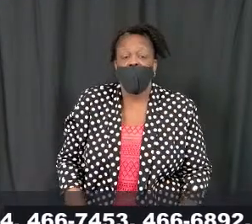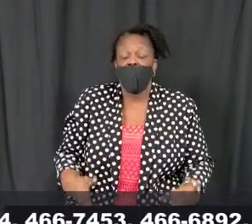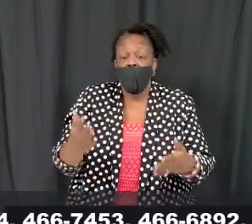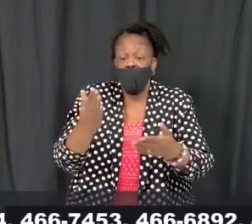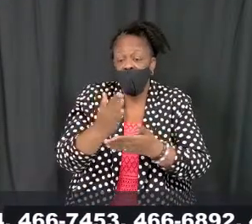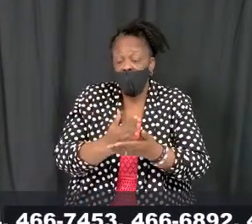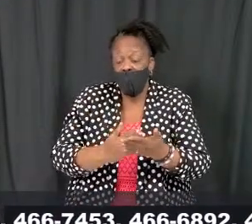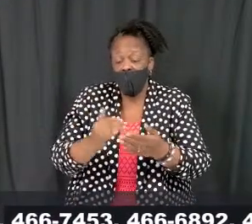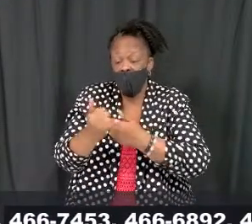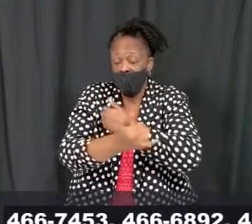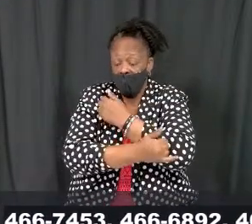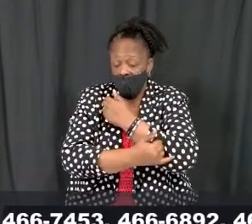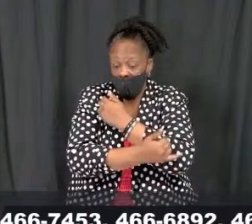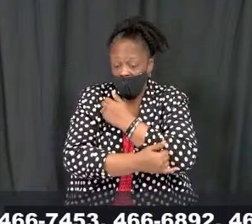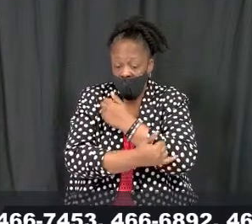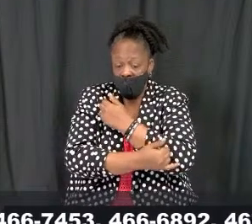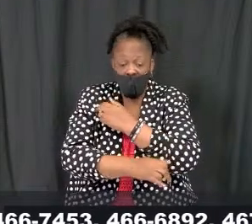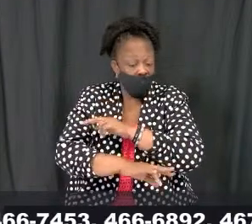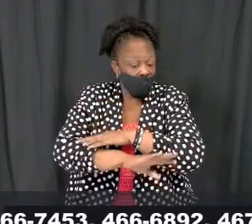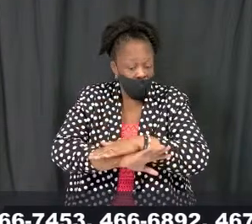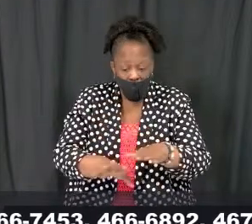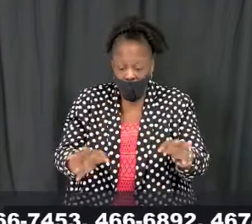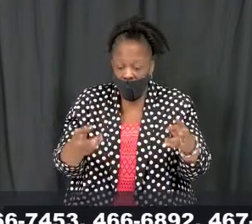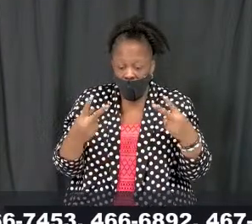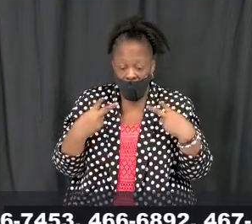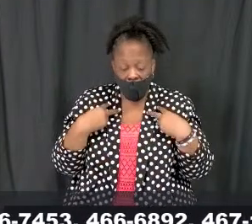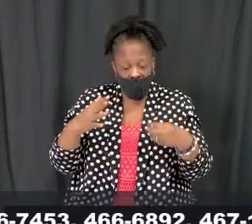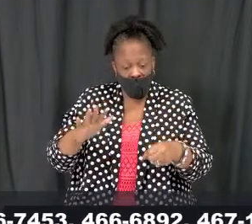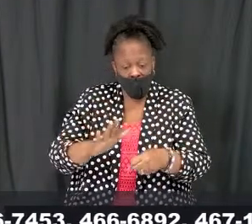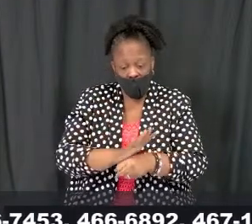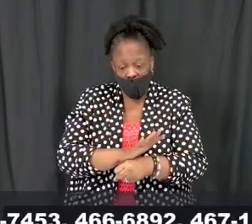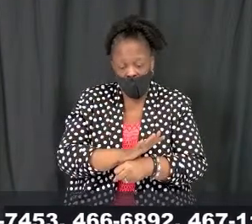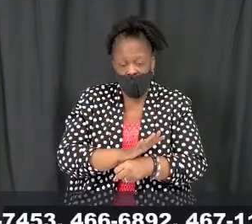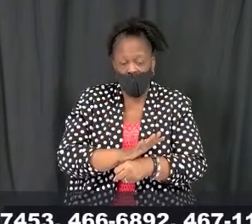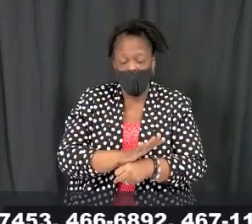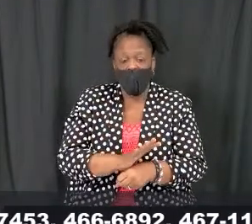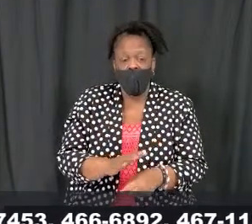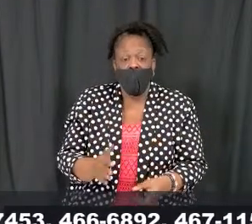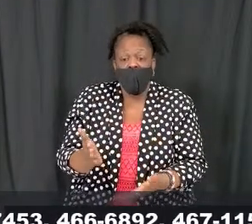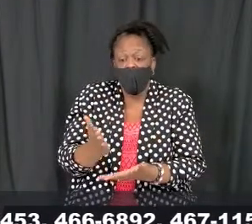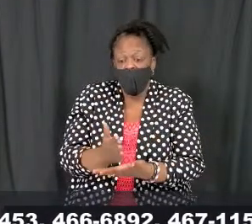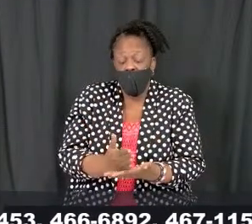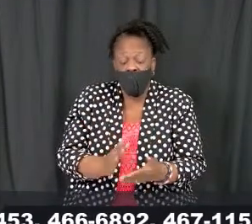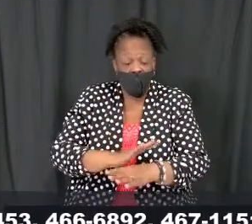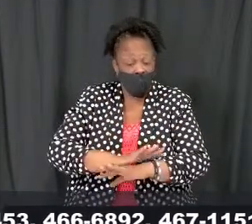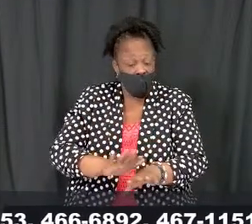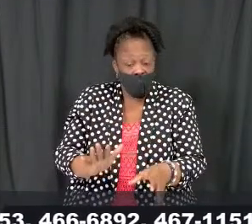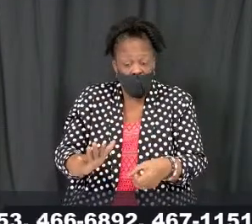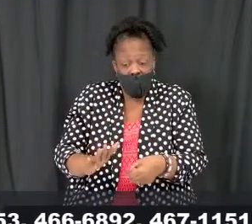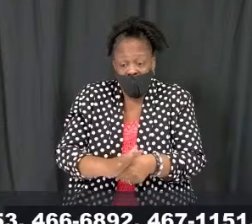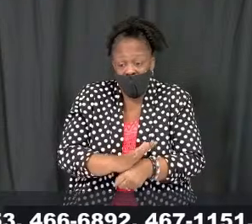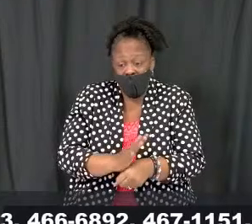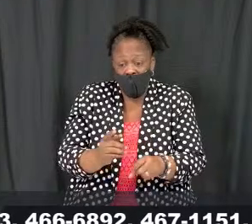have enough vaccines to offer to the general public. Some even do not have enough to offer to their frontline workers and are